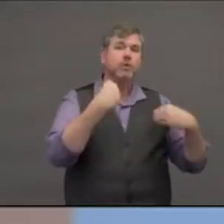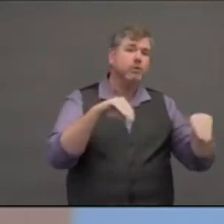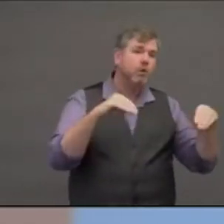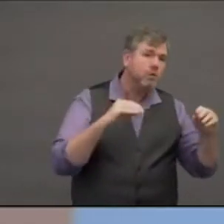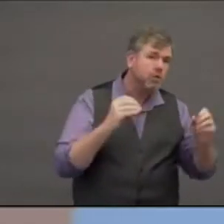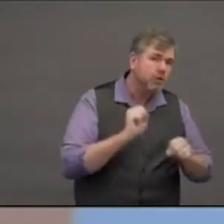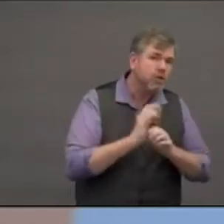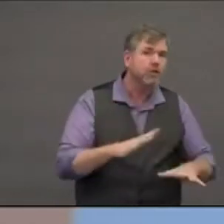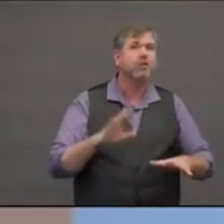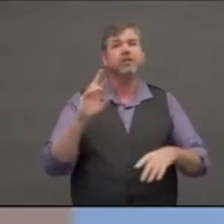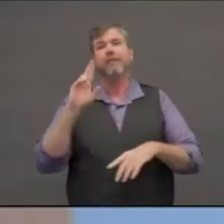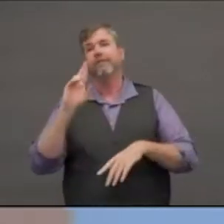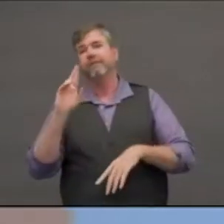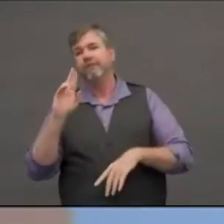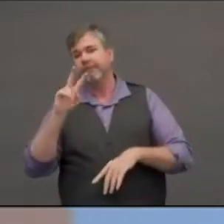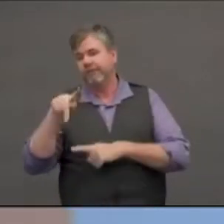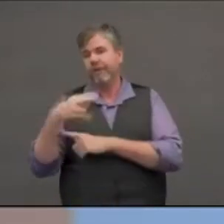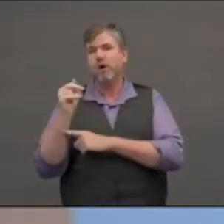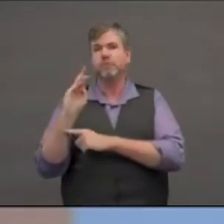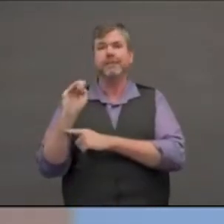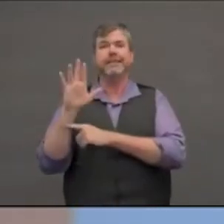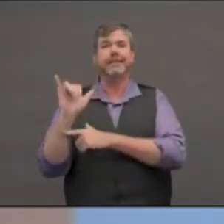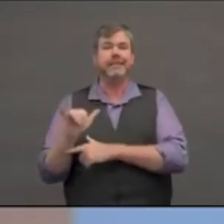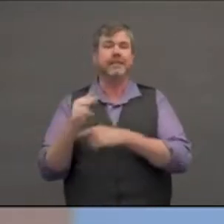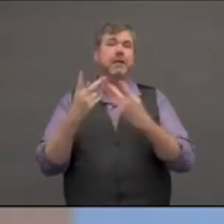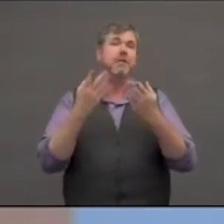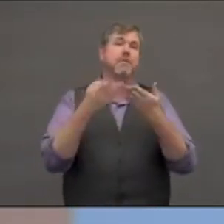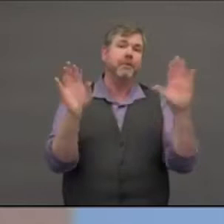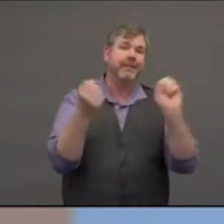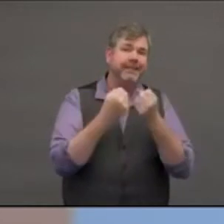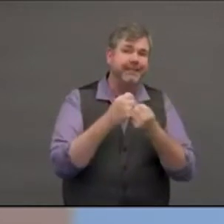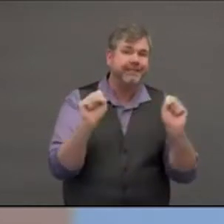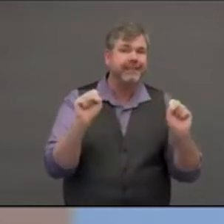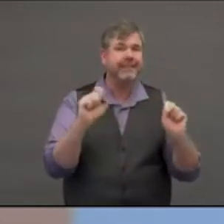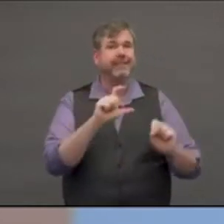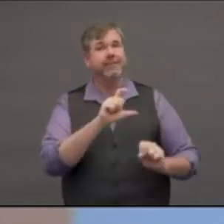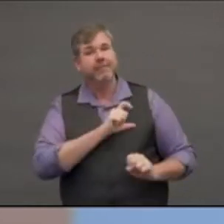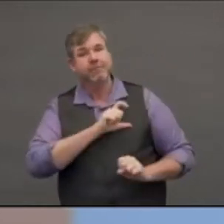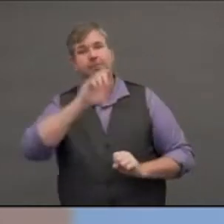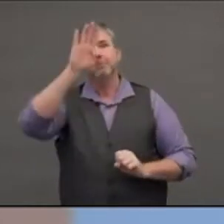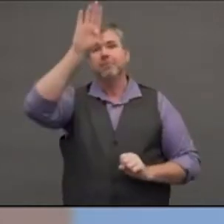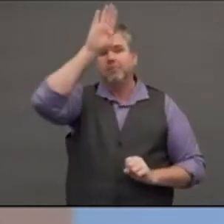public safety division, firemen, police officers, and so forth. So they should be getting tested,